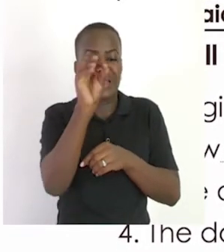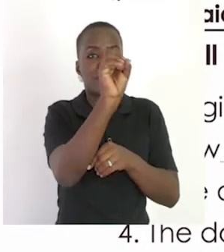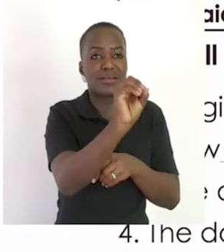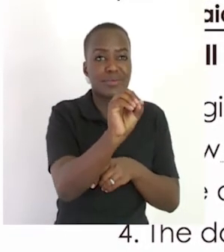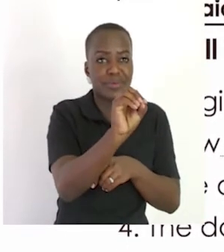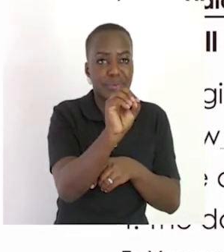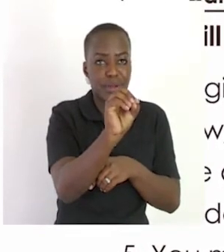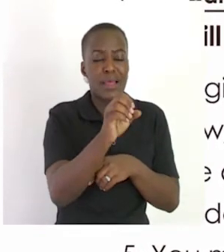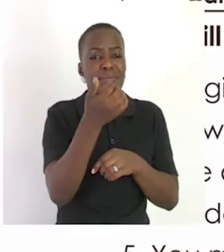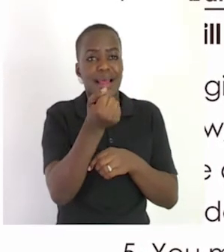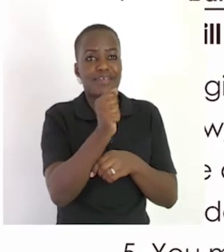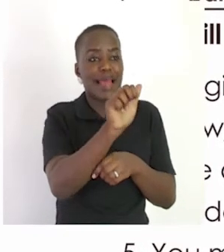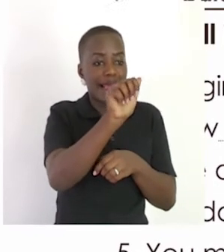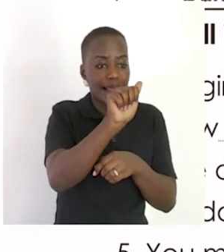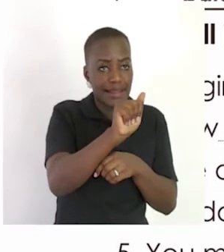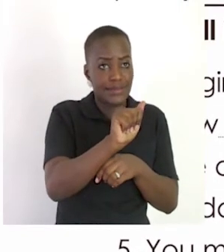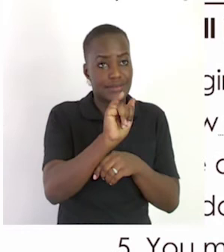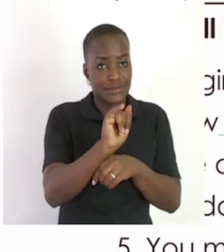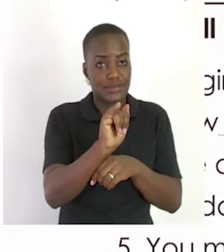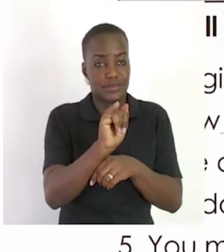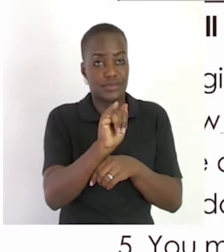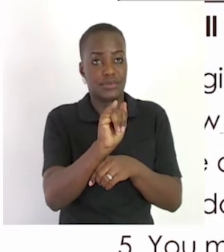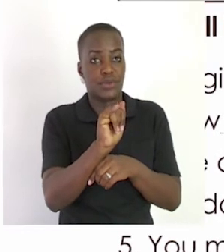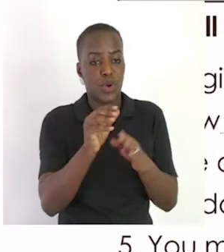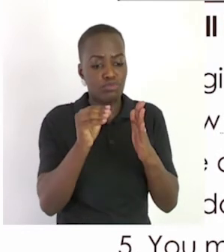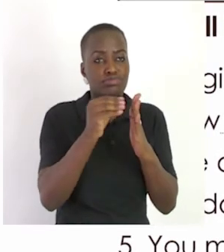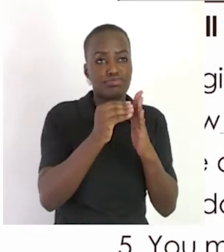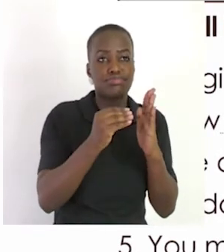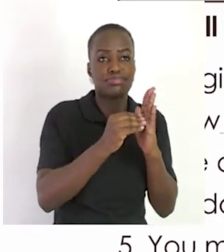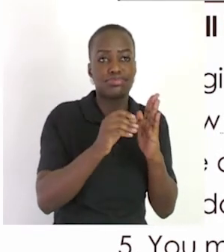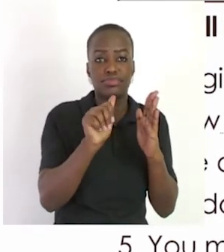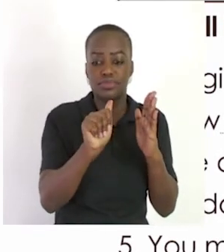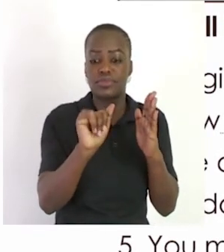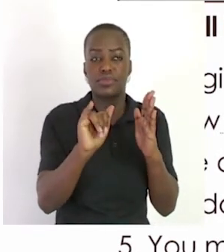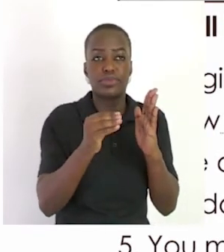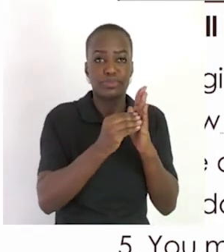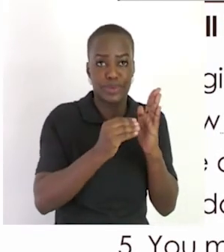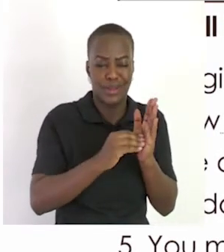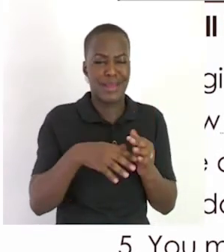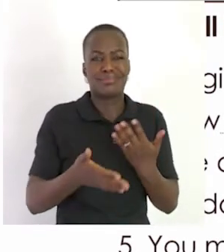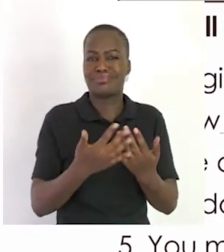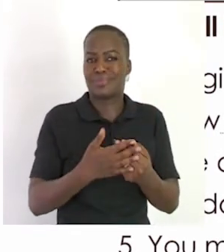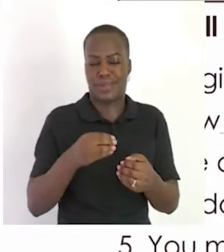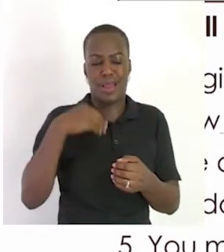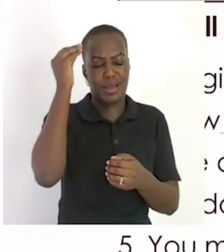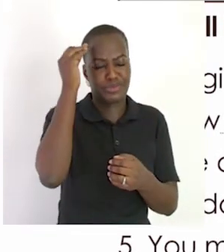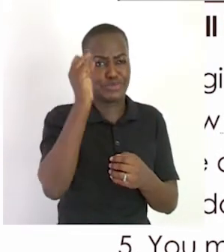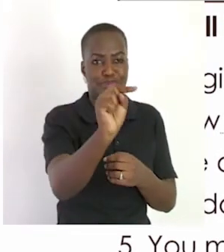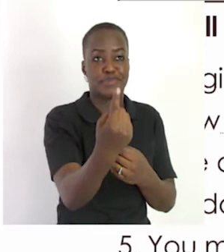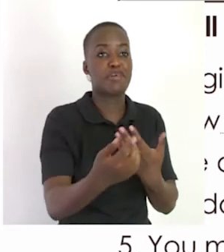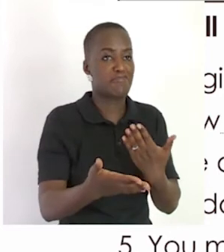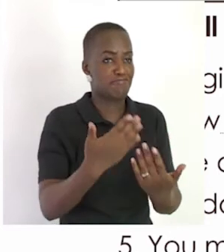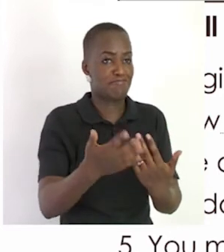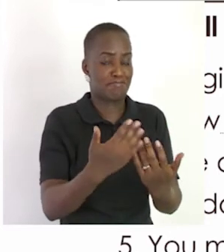following sentences. Now this is very easy, and I'm sure that you can do this by yourself. So when you are done with the